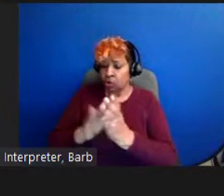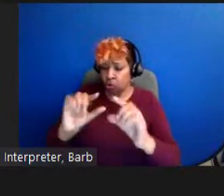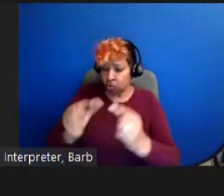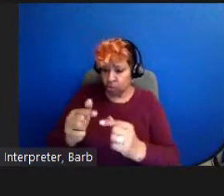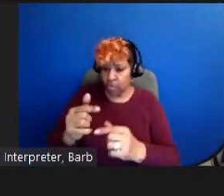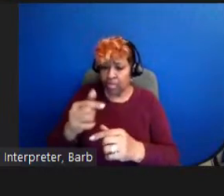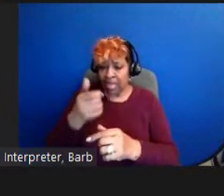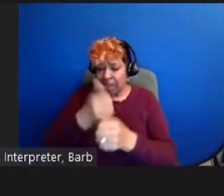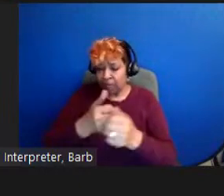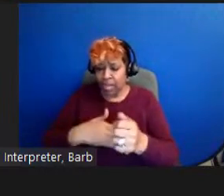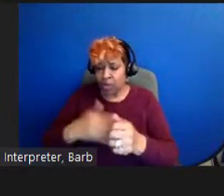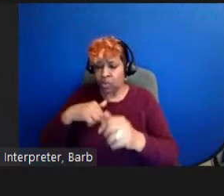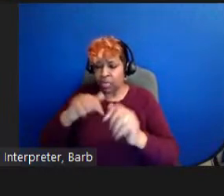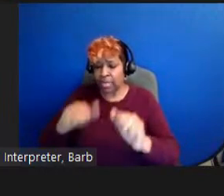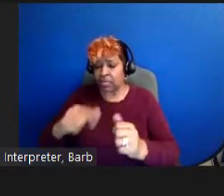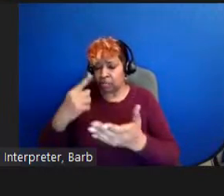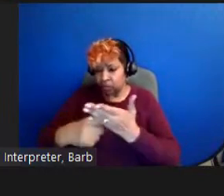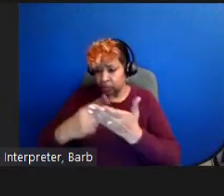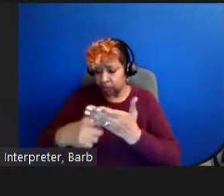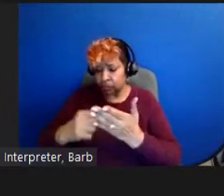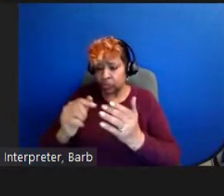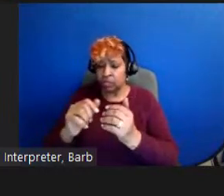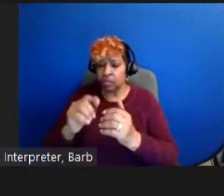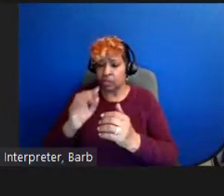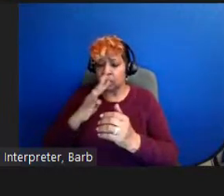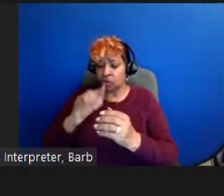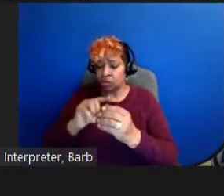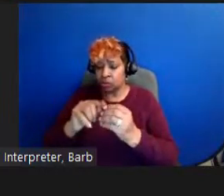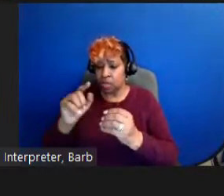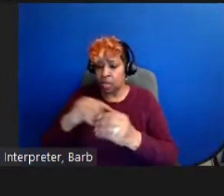transit, about our bus service, and what do people